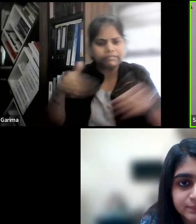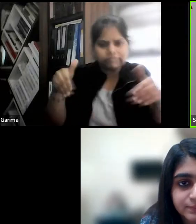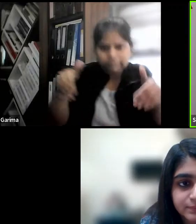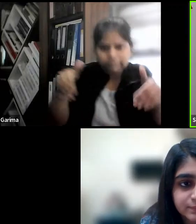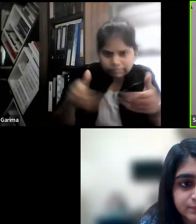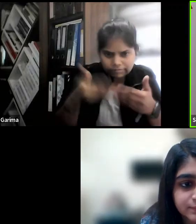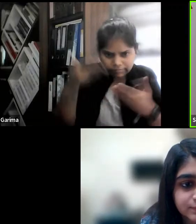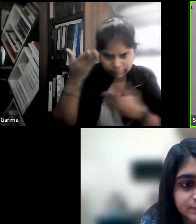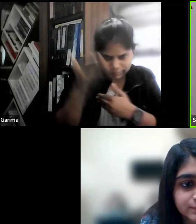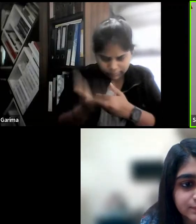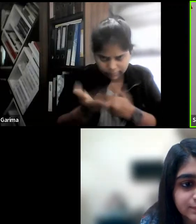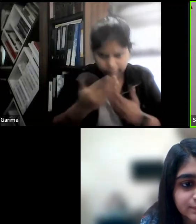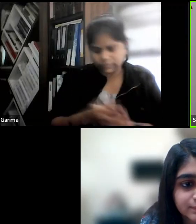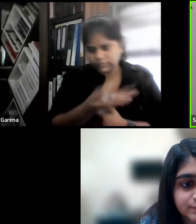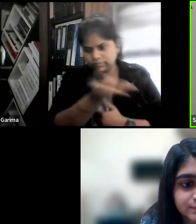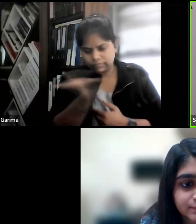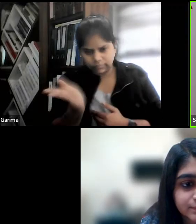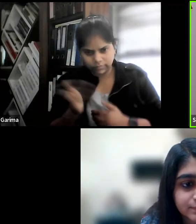and then she'll